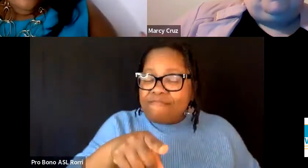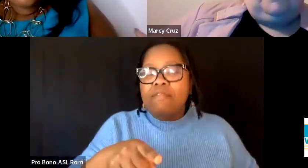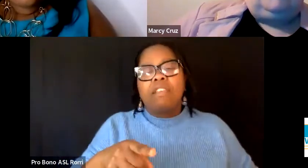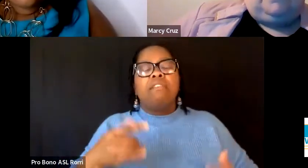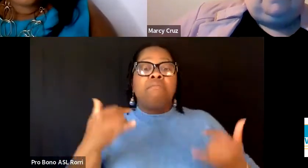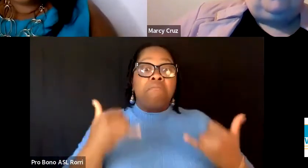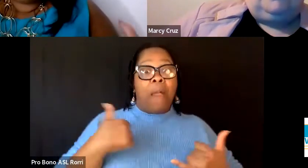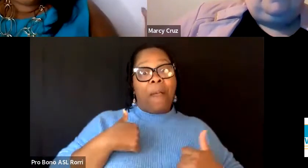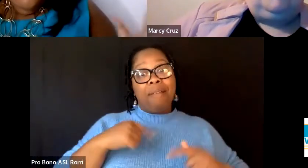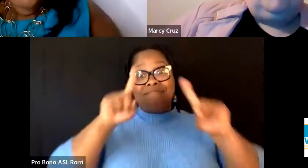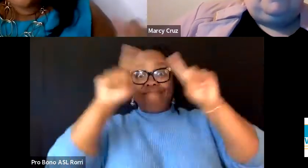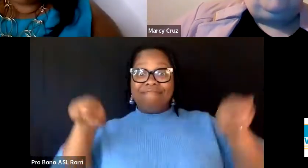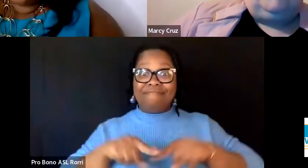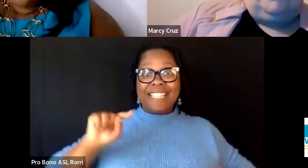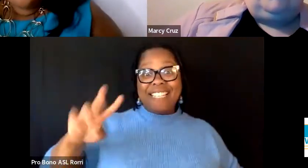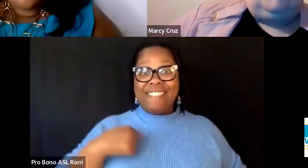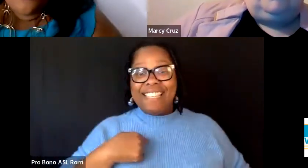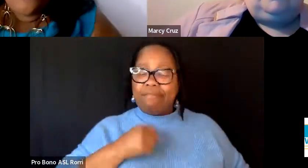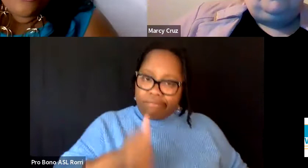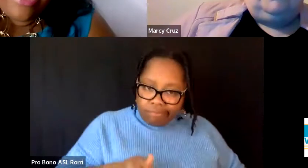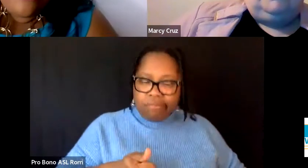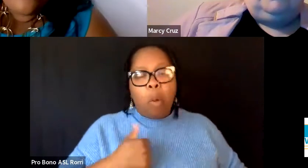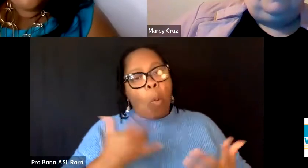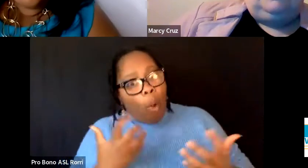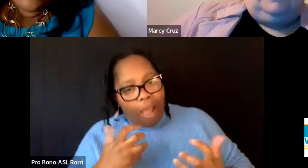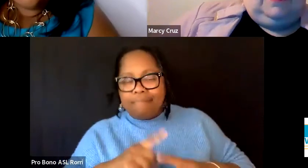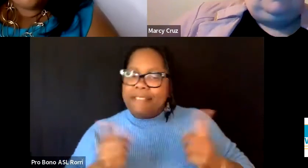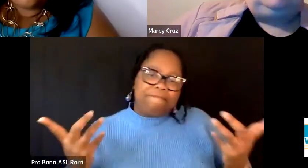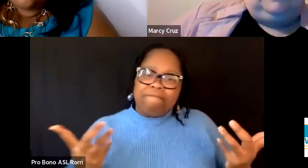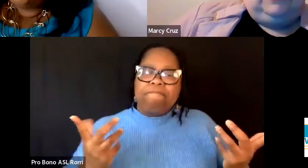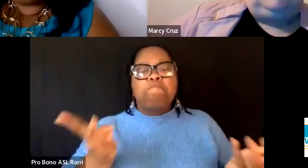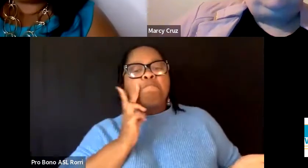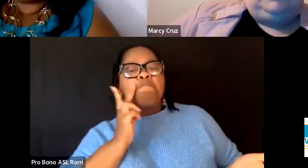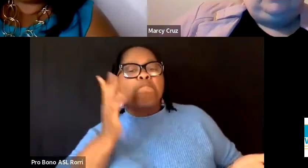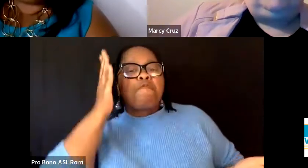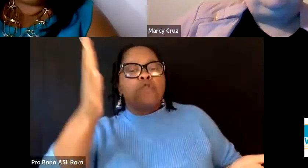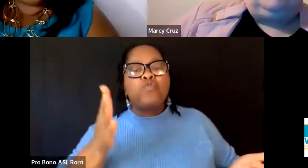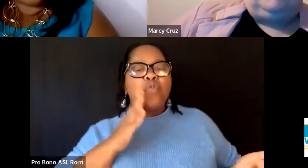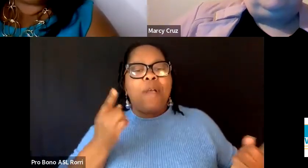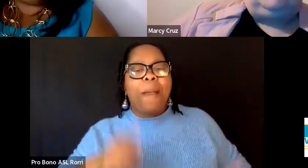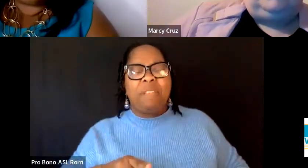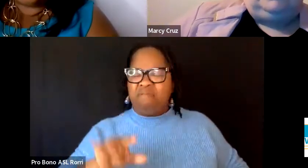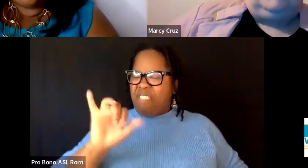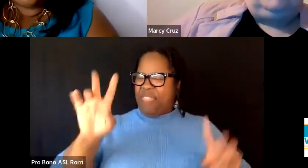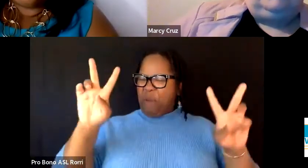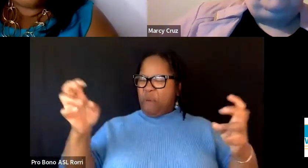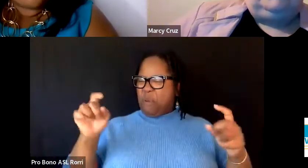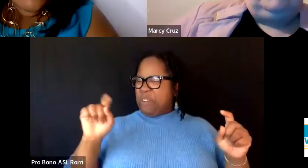would like to be, but who knows what the future holds. I was, what's the quote? Like I